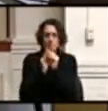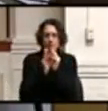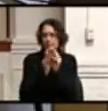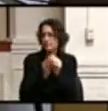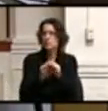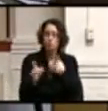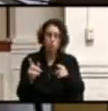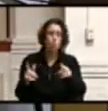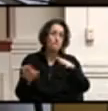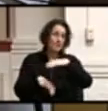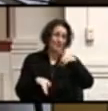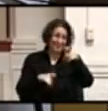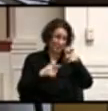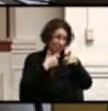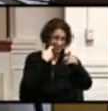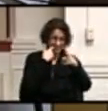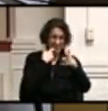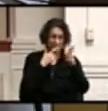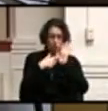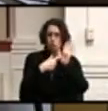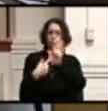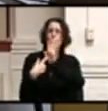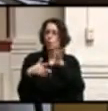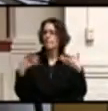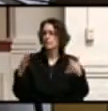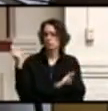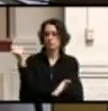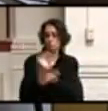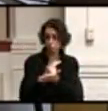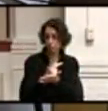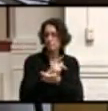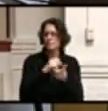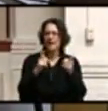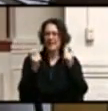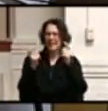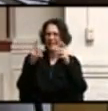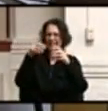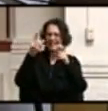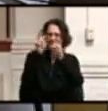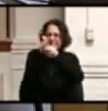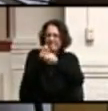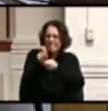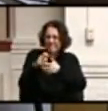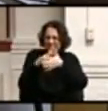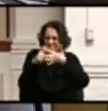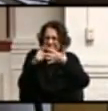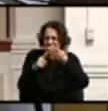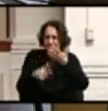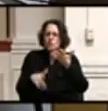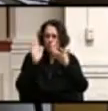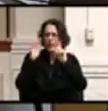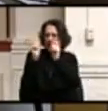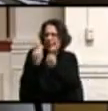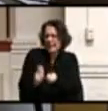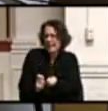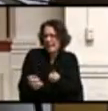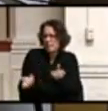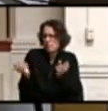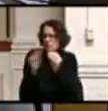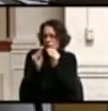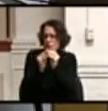already, and now we're fleshing in details. We did want to keep you updated, and if there's any comments or things that